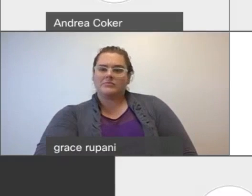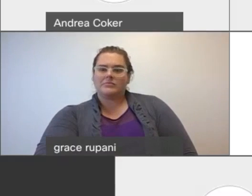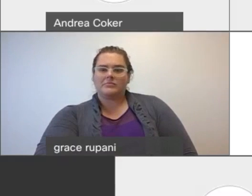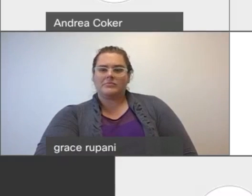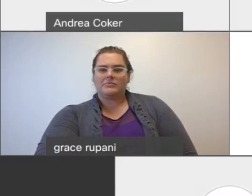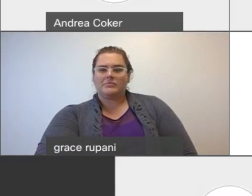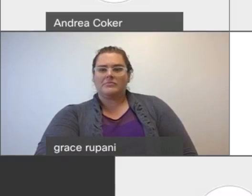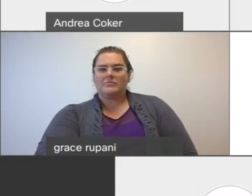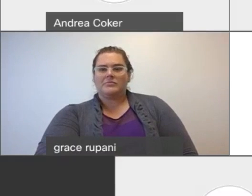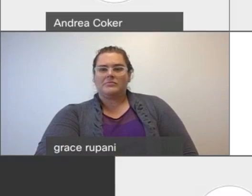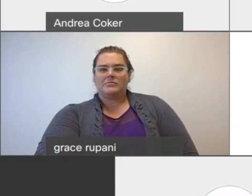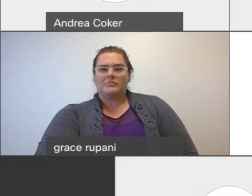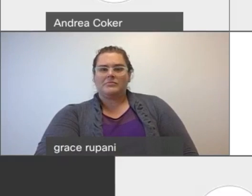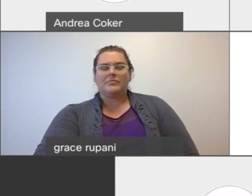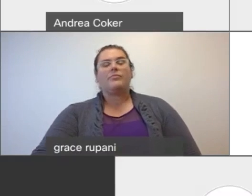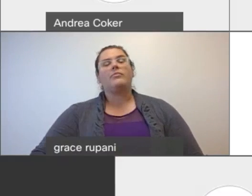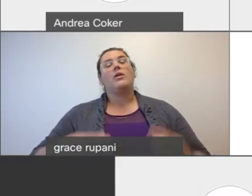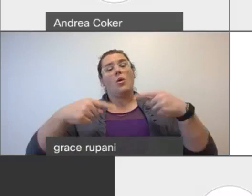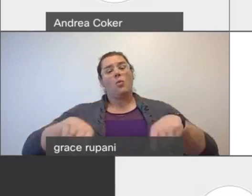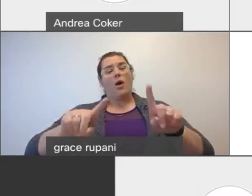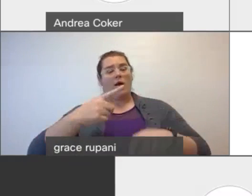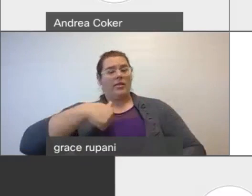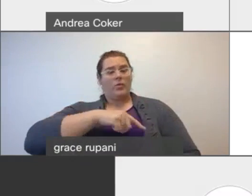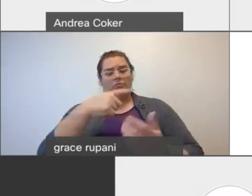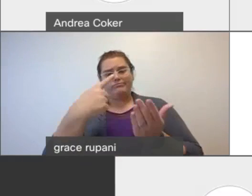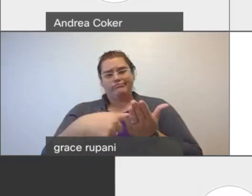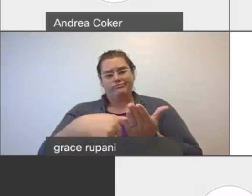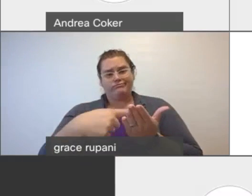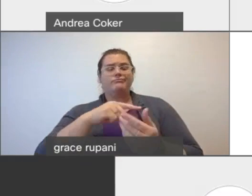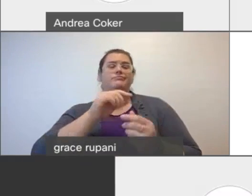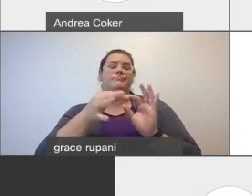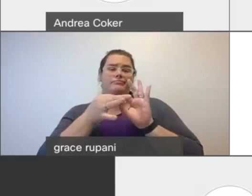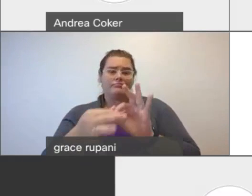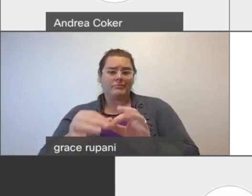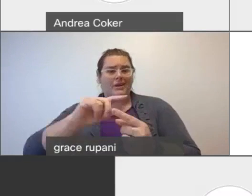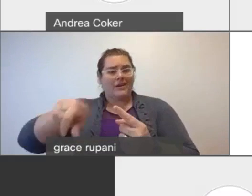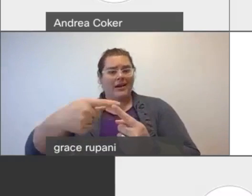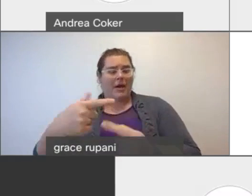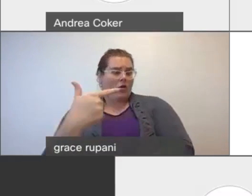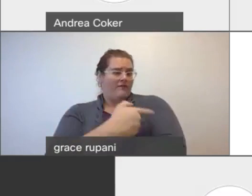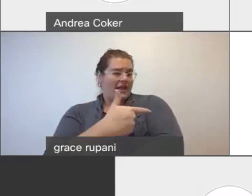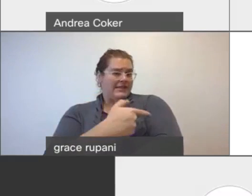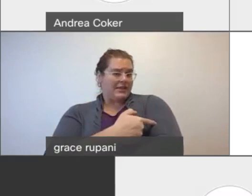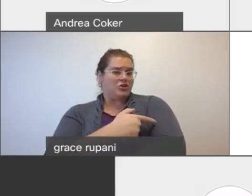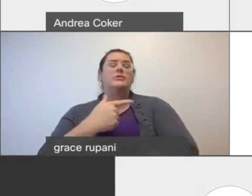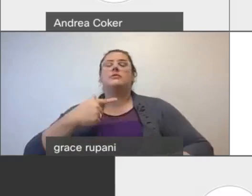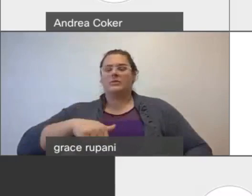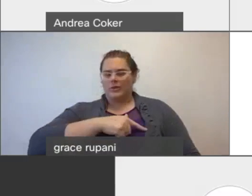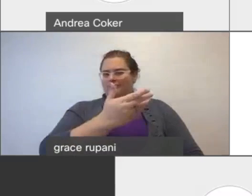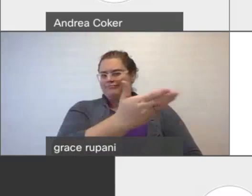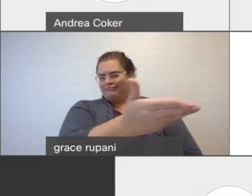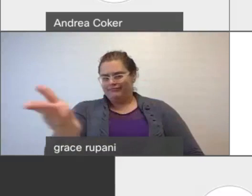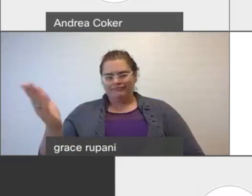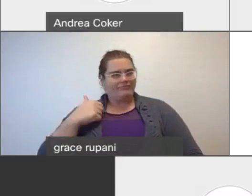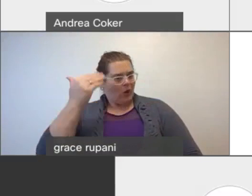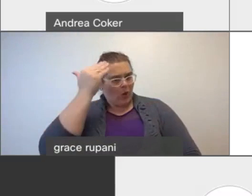vaccination, I expect that people are aware that the mayor issued an order this